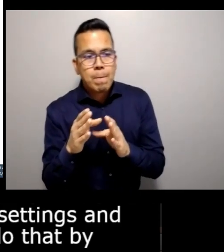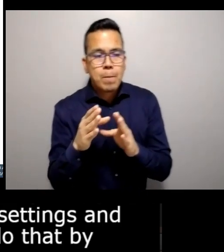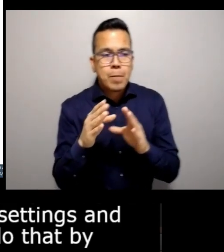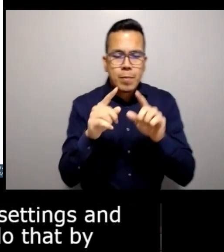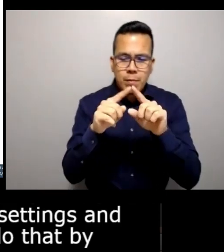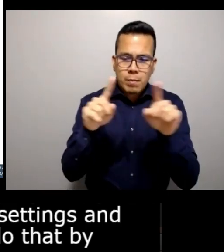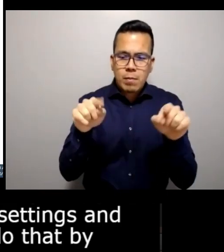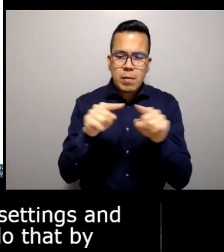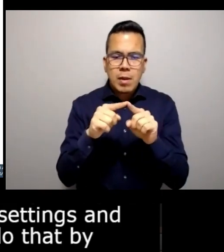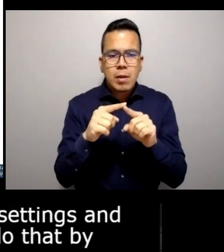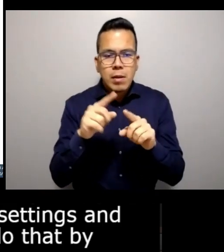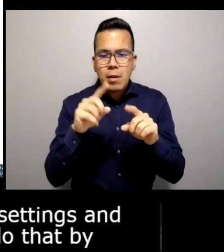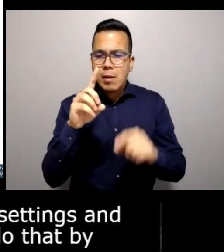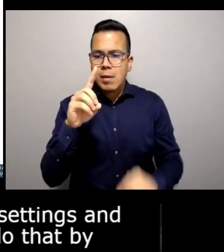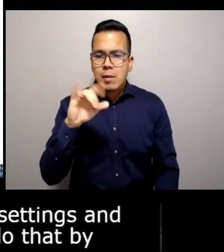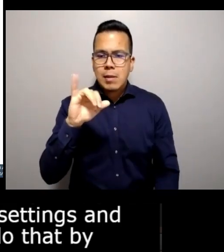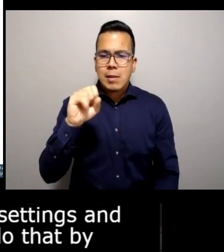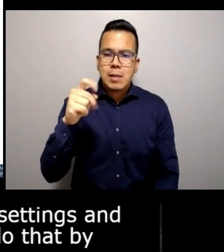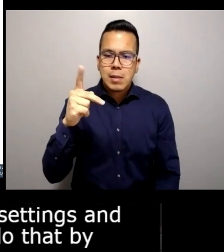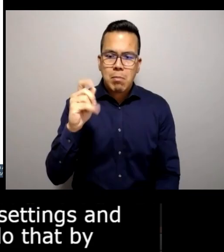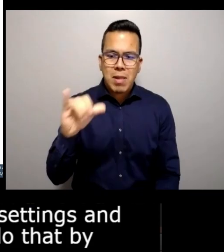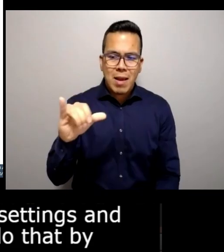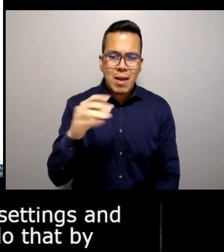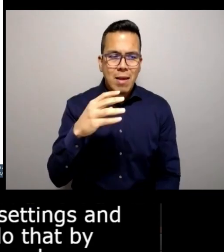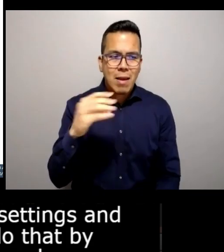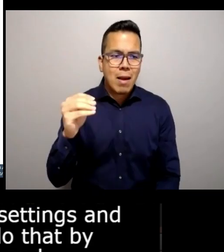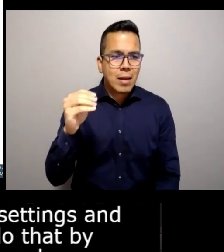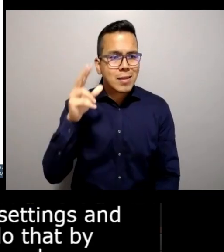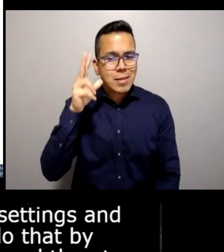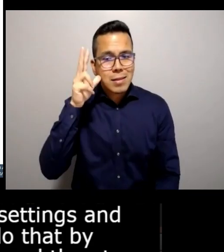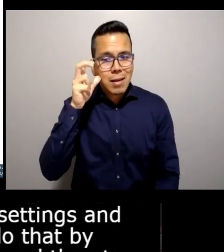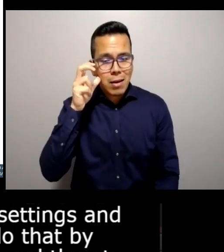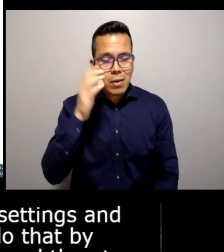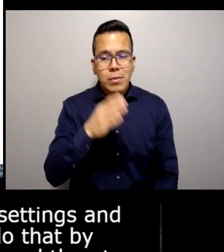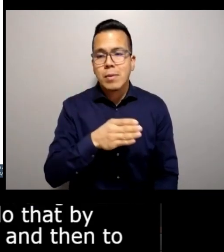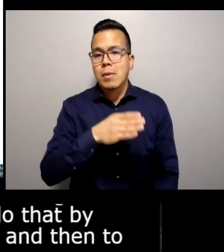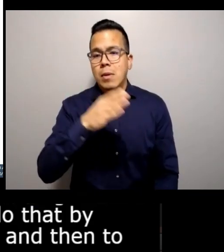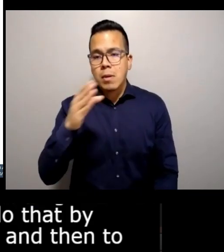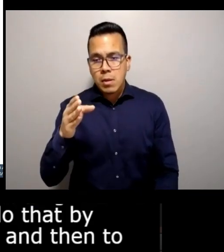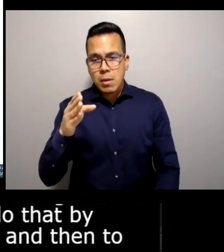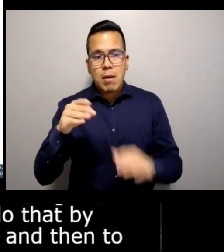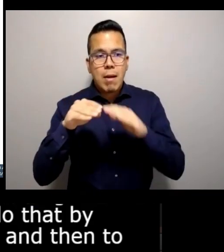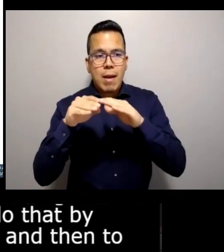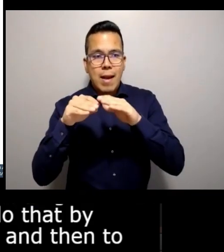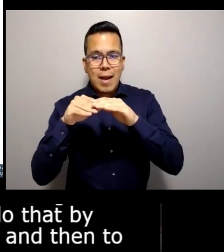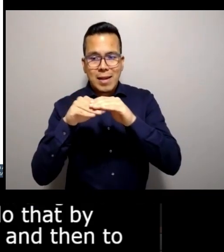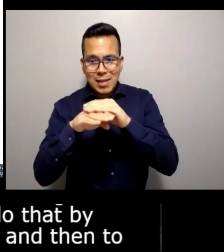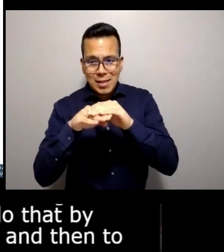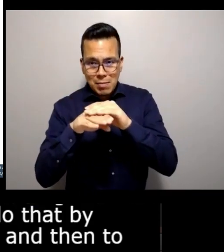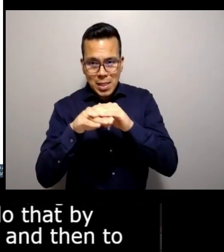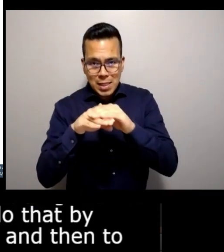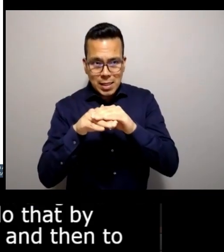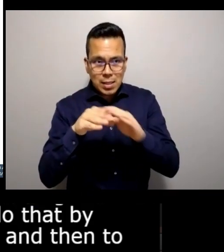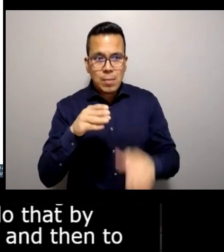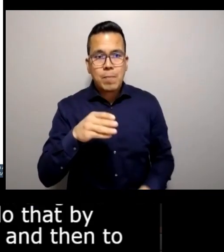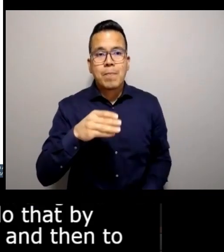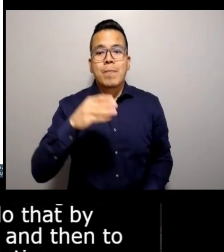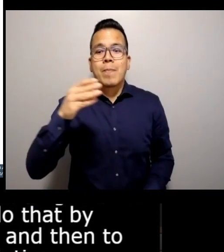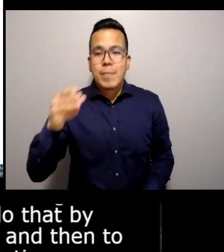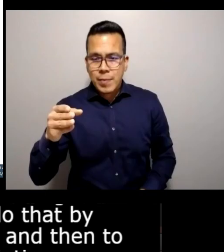and sound, and then to accessibility and turning on compose image description. And after